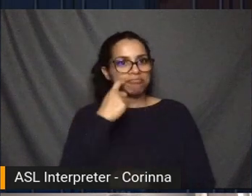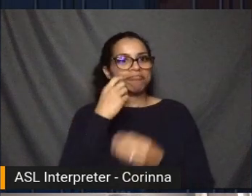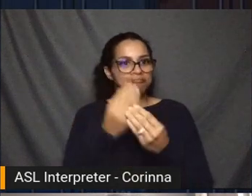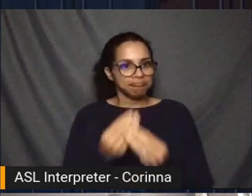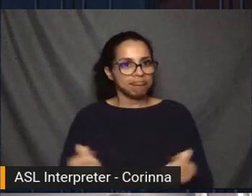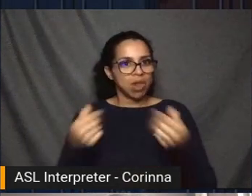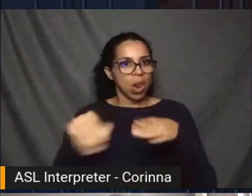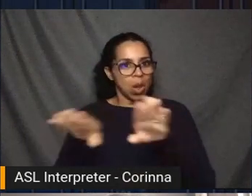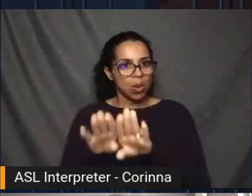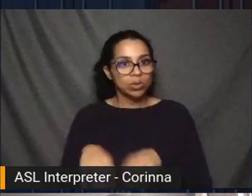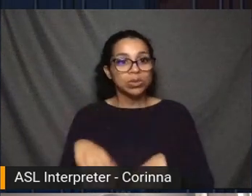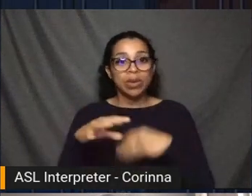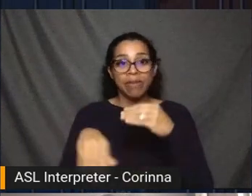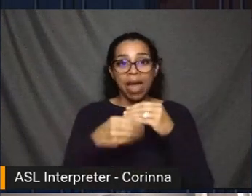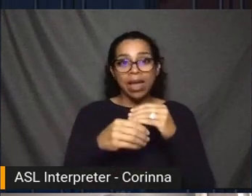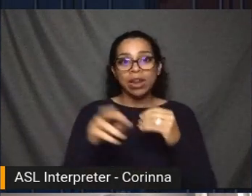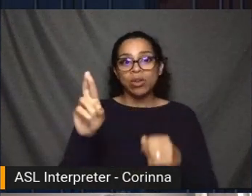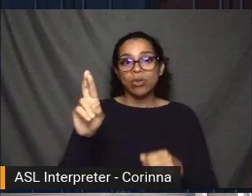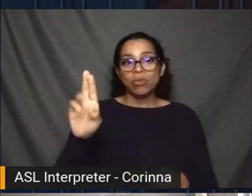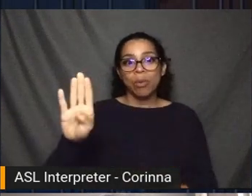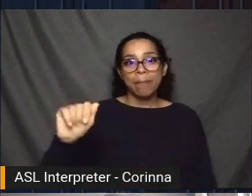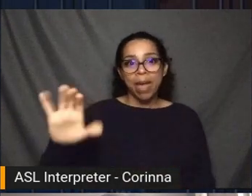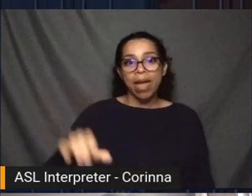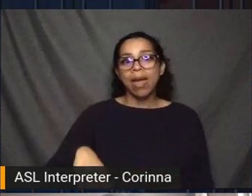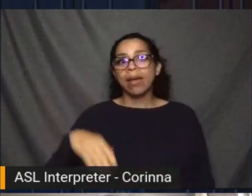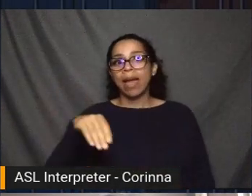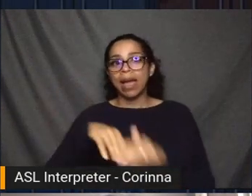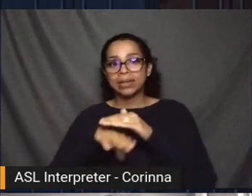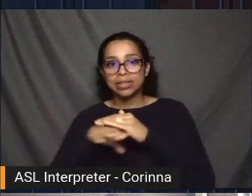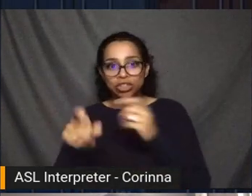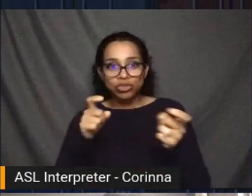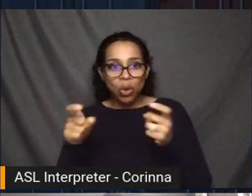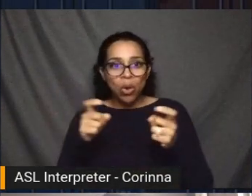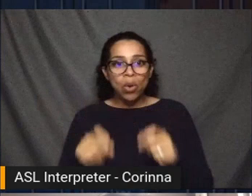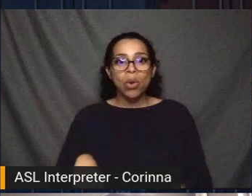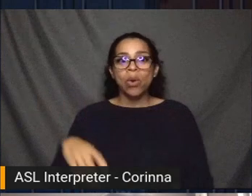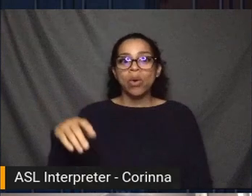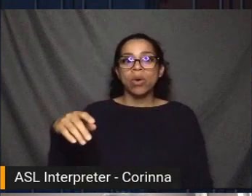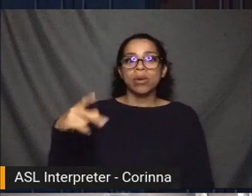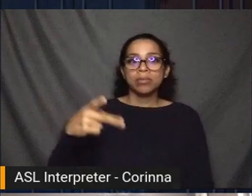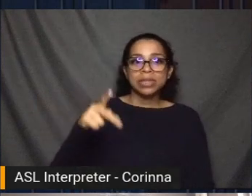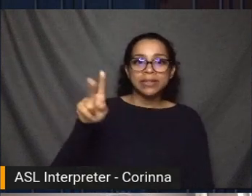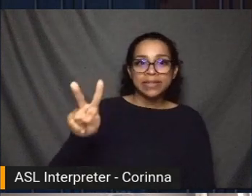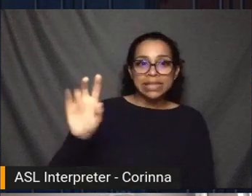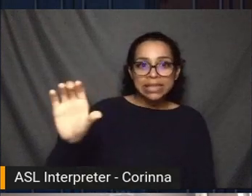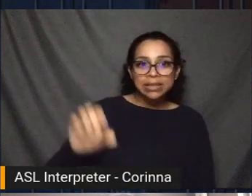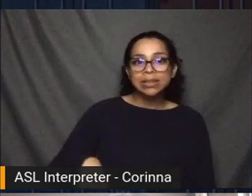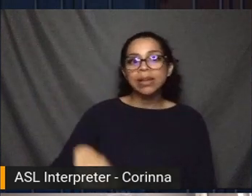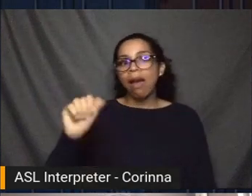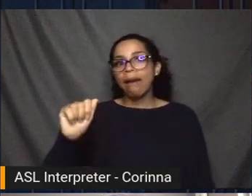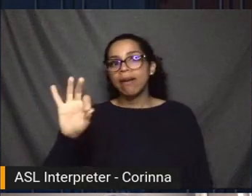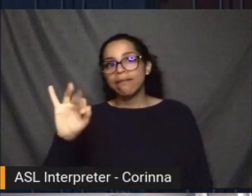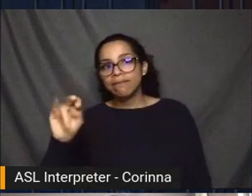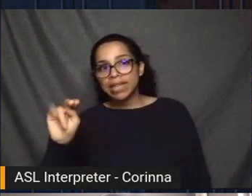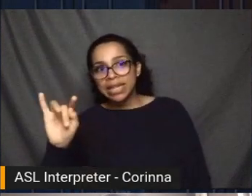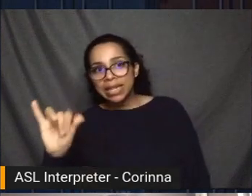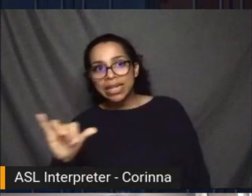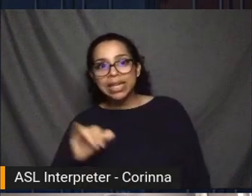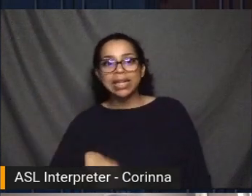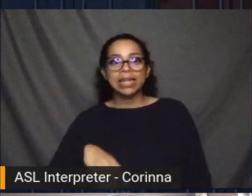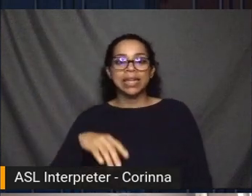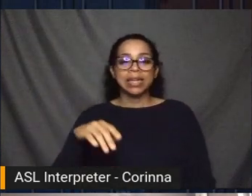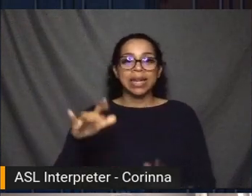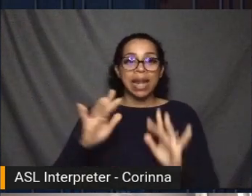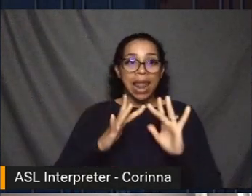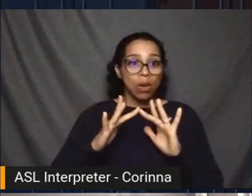added role-based access control, persistent volume claims, affinity, network policies, all that stuff to actually